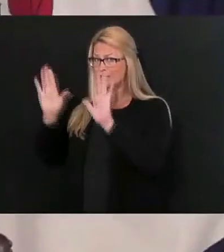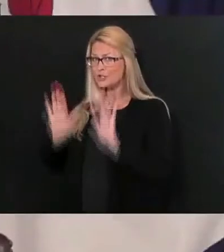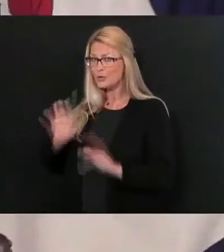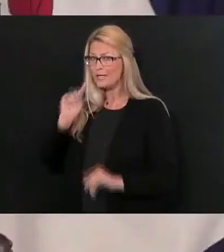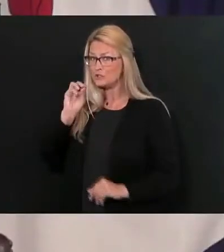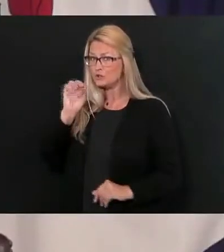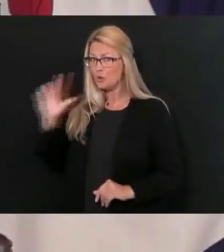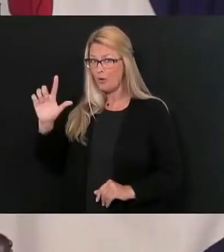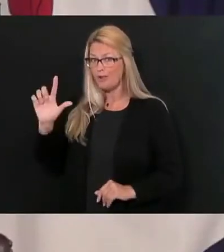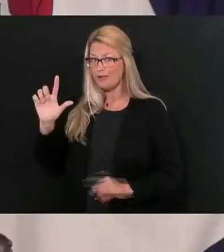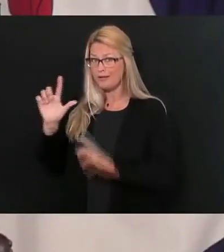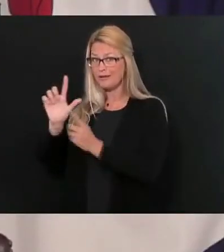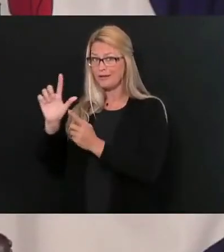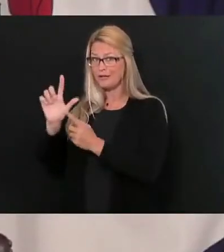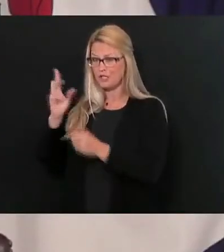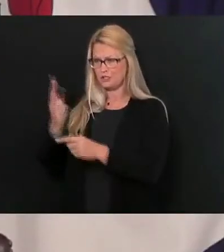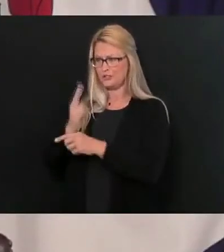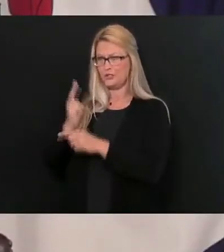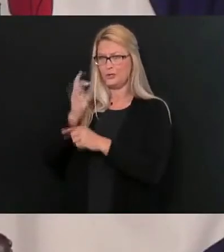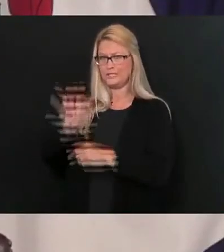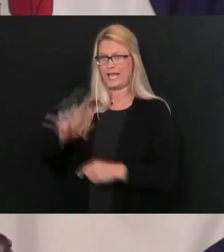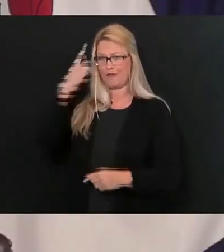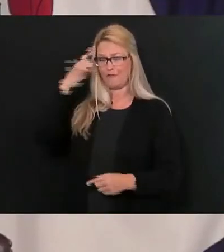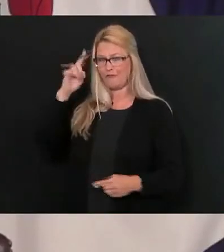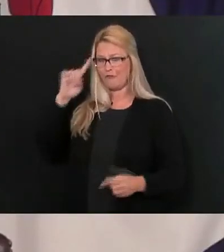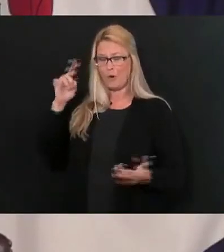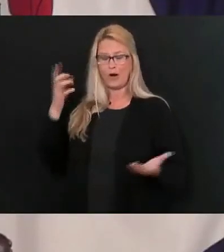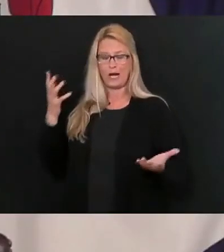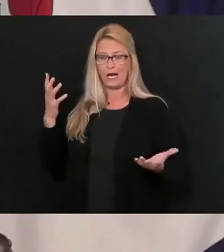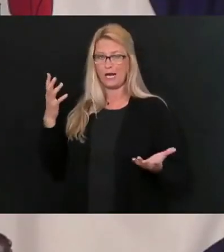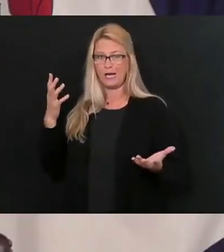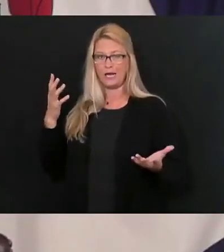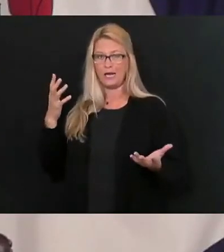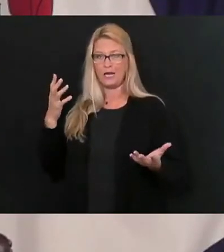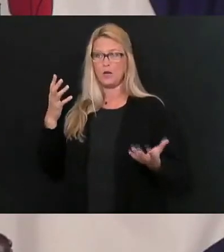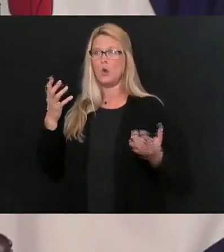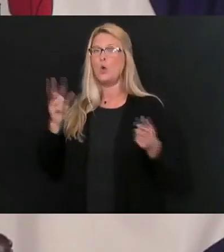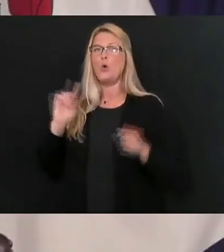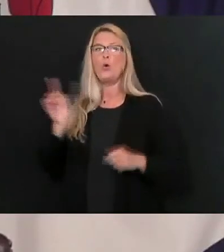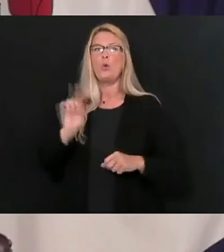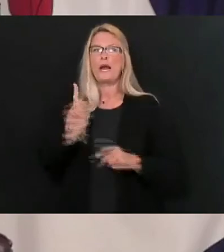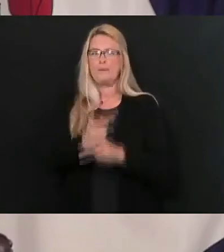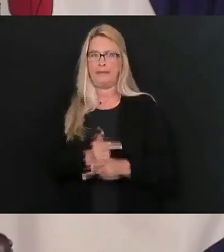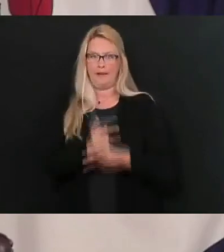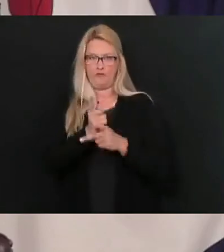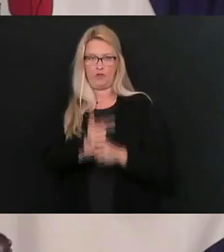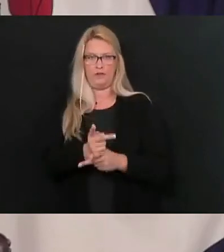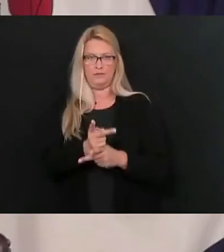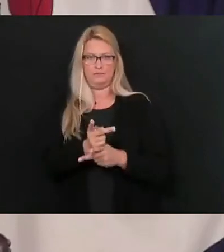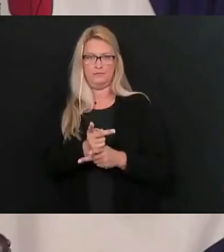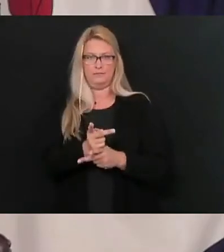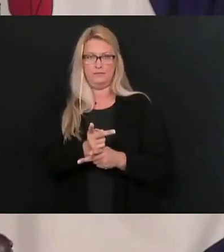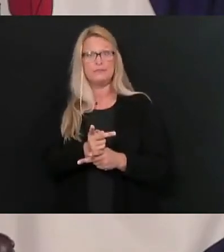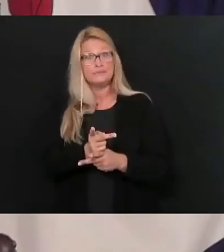tool to guide you through the caution levels. Naturally,